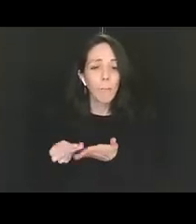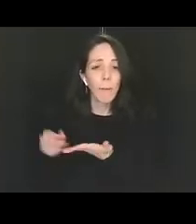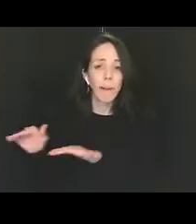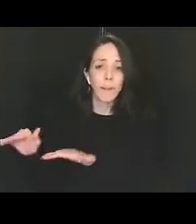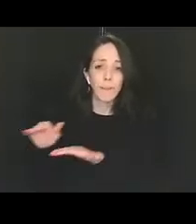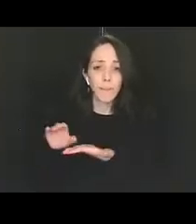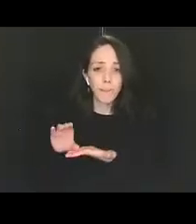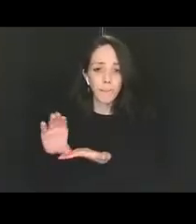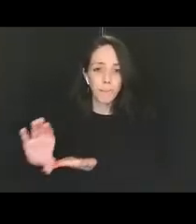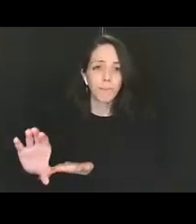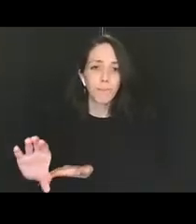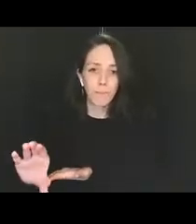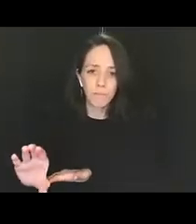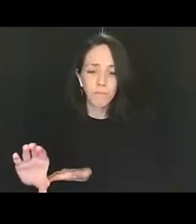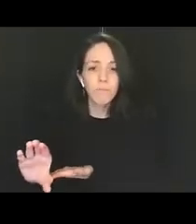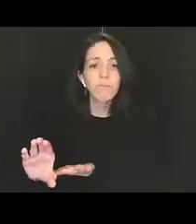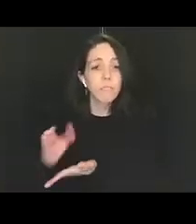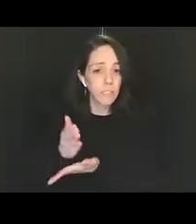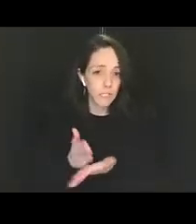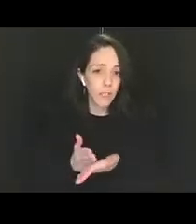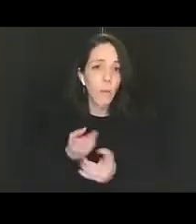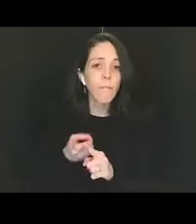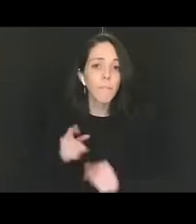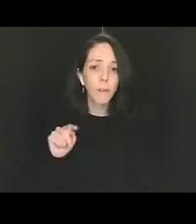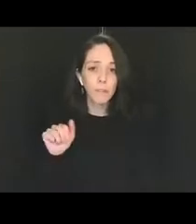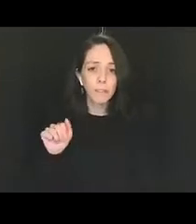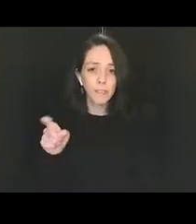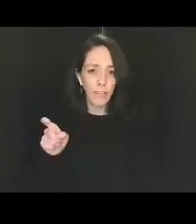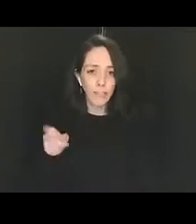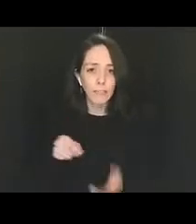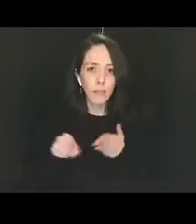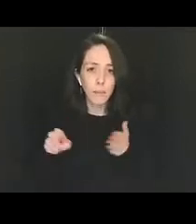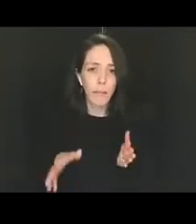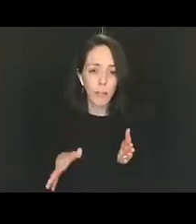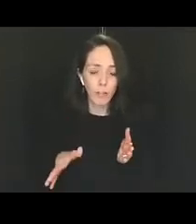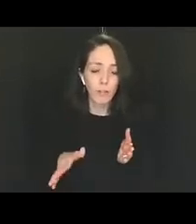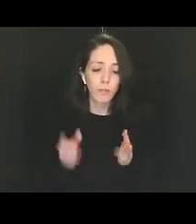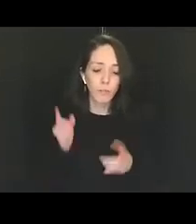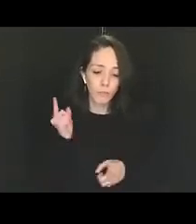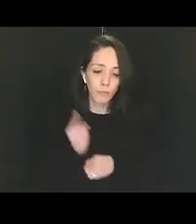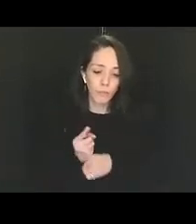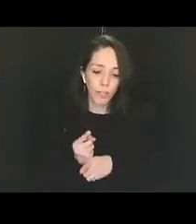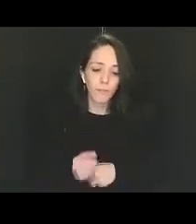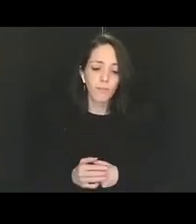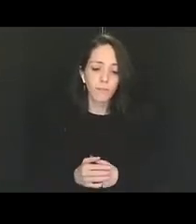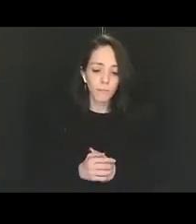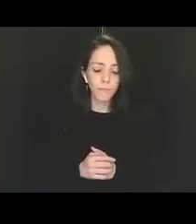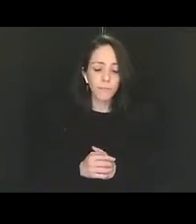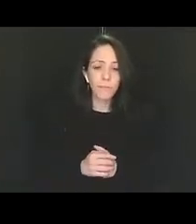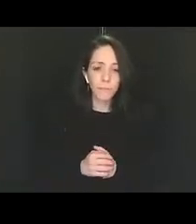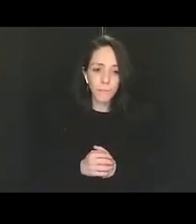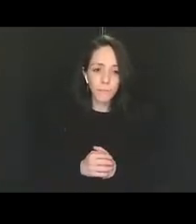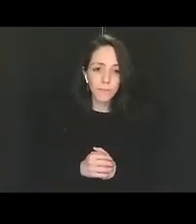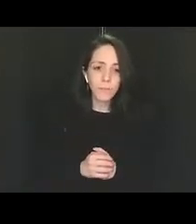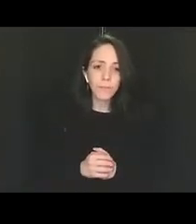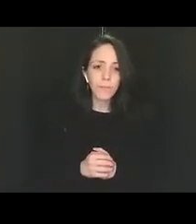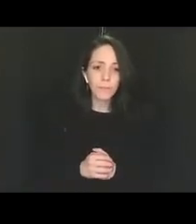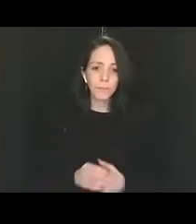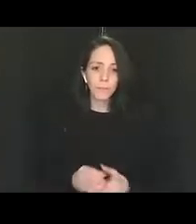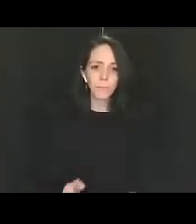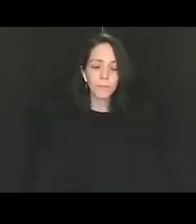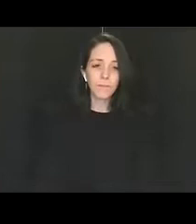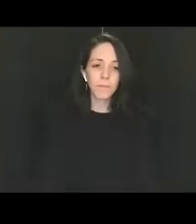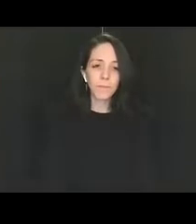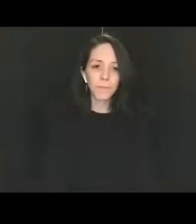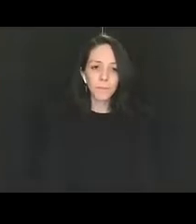comes from the from the residents in Washington County to really invest in